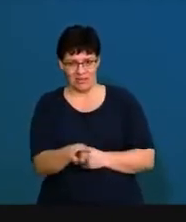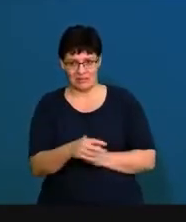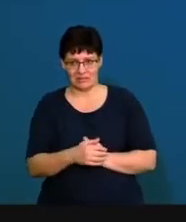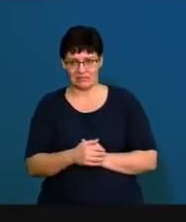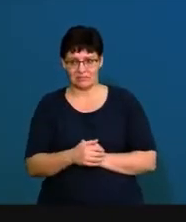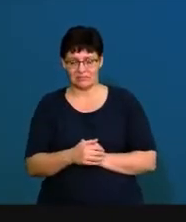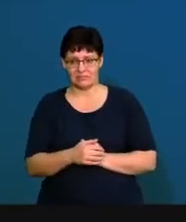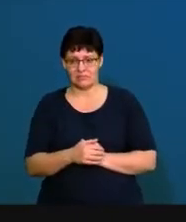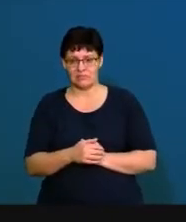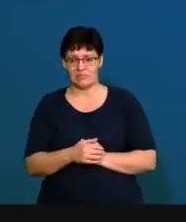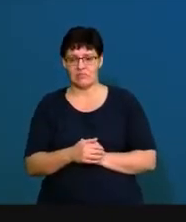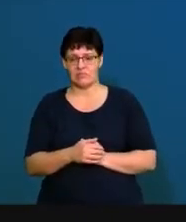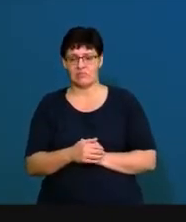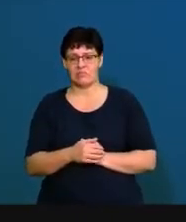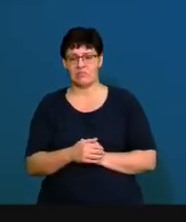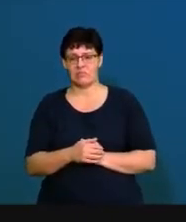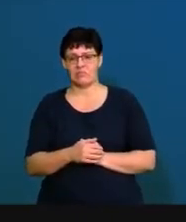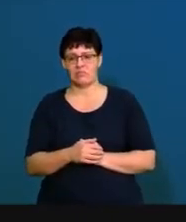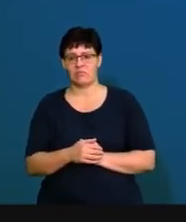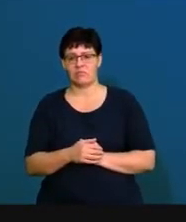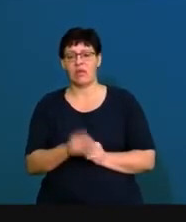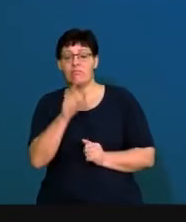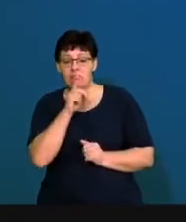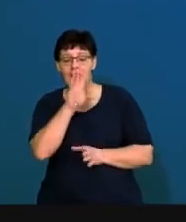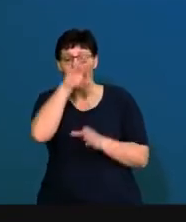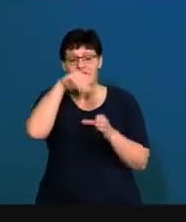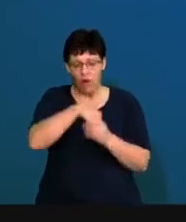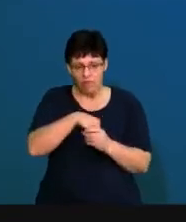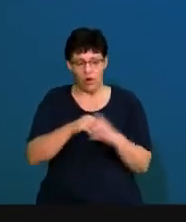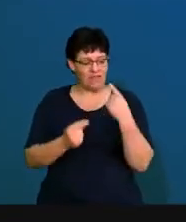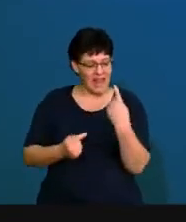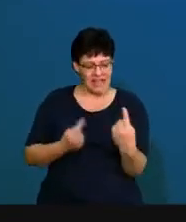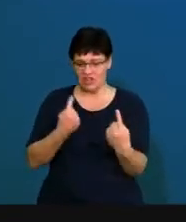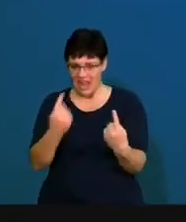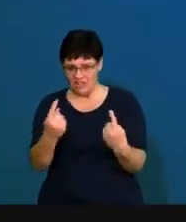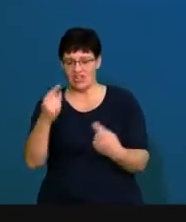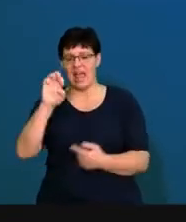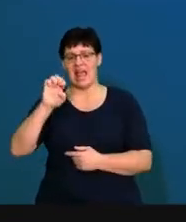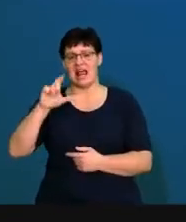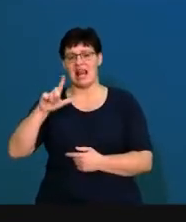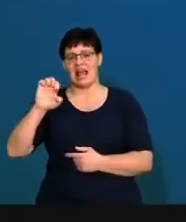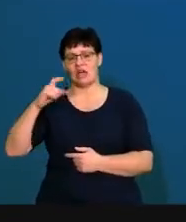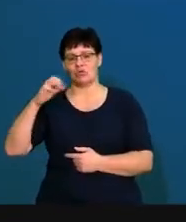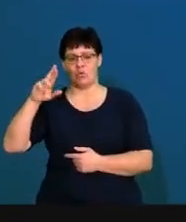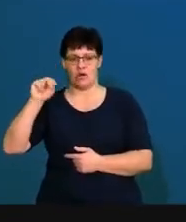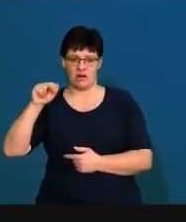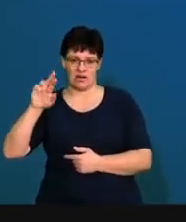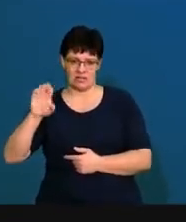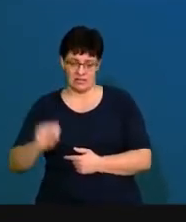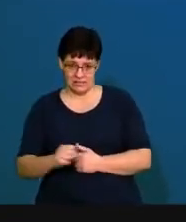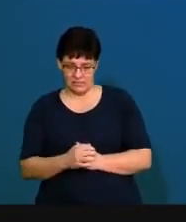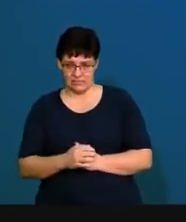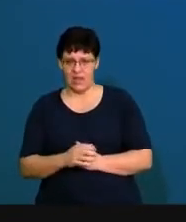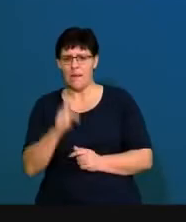These are actually processes, so which are involved with each of those electrodes. Now, let's be in a position